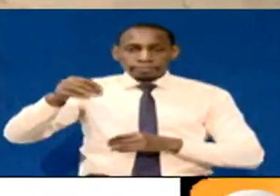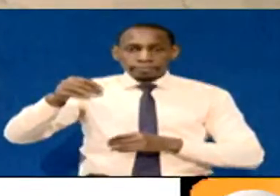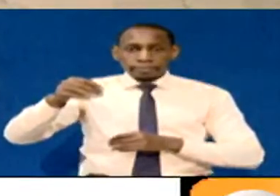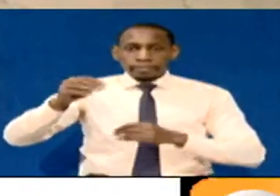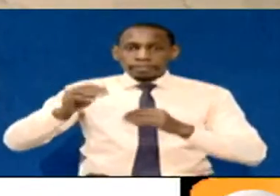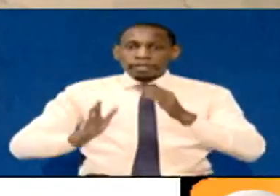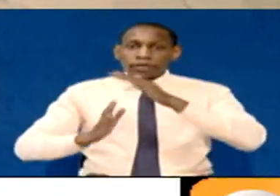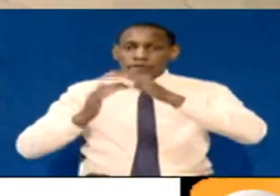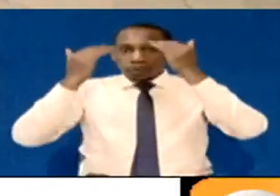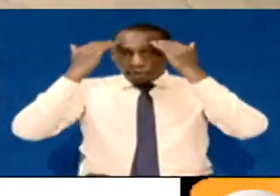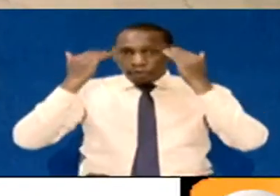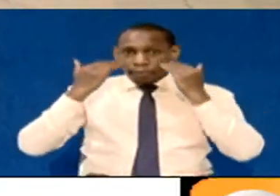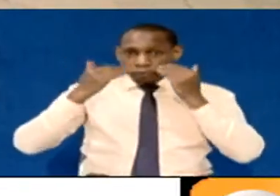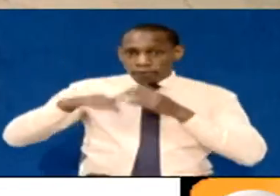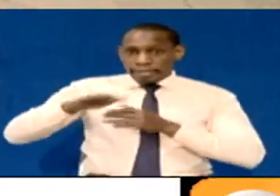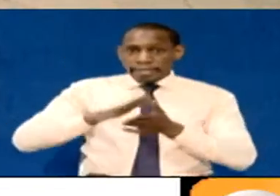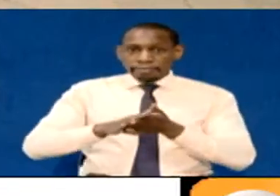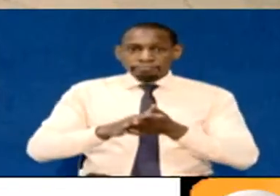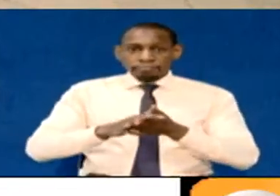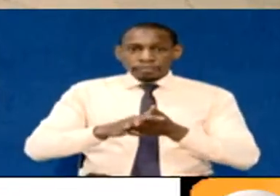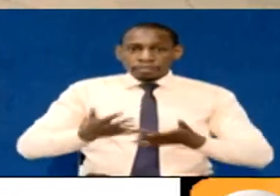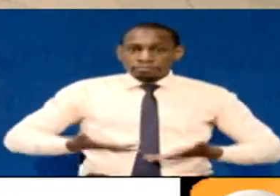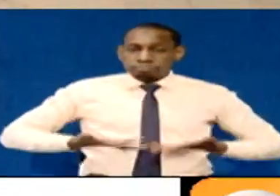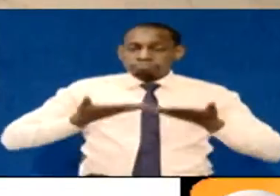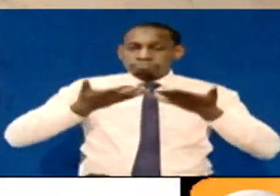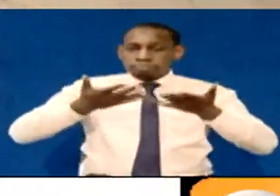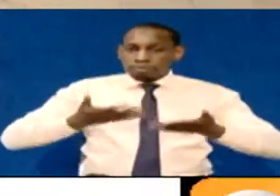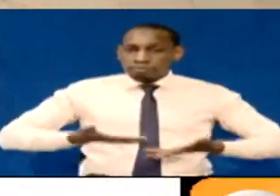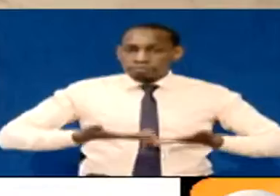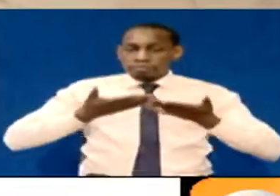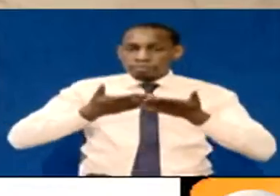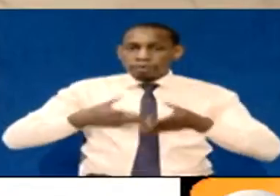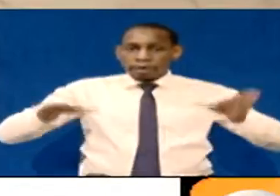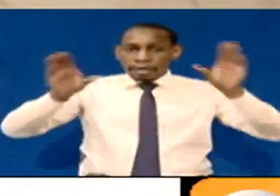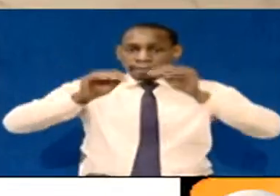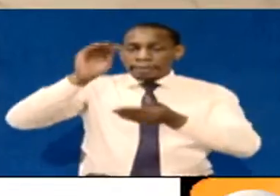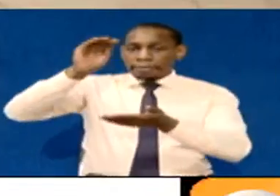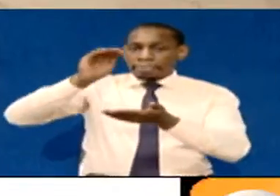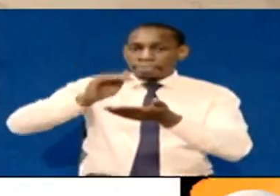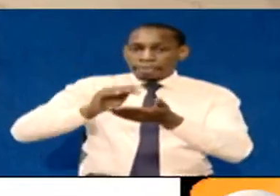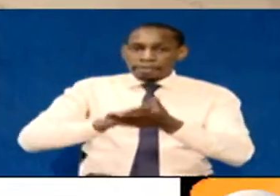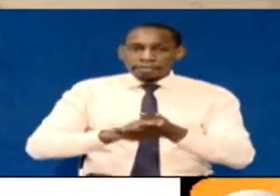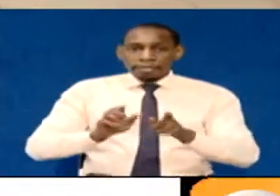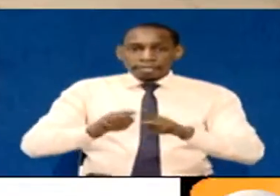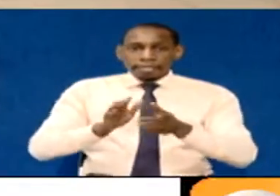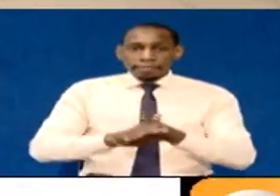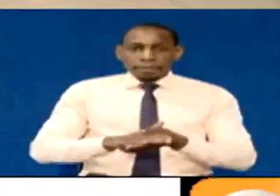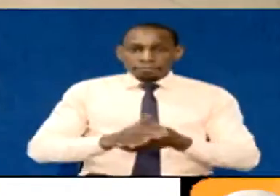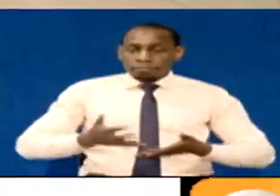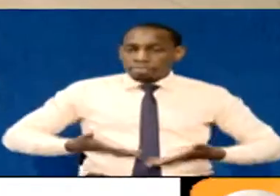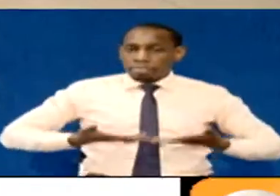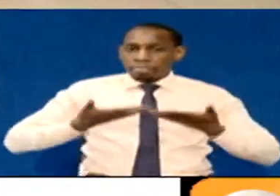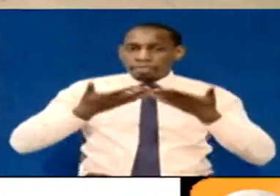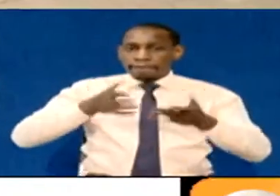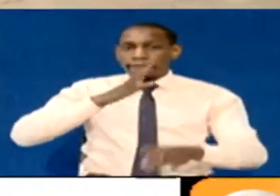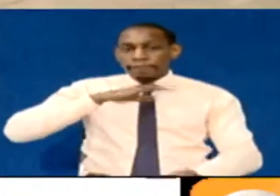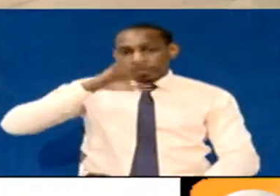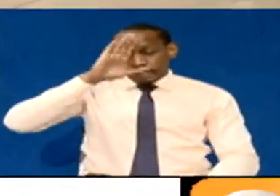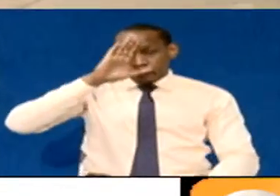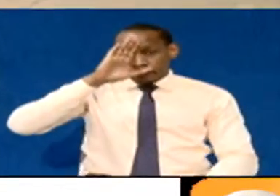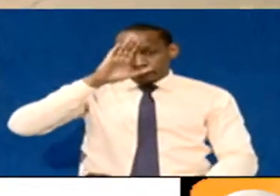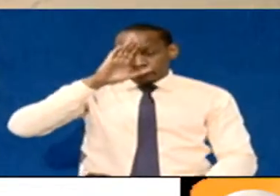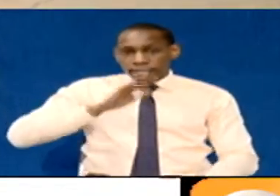the Supreme Court to talk about budget cuts, to talk about the choking of